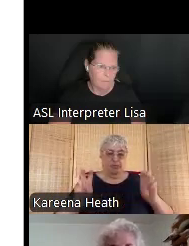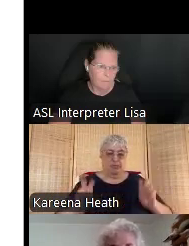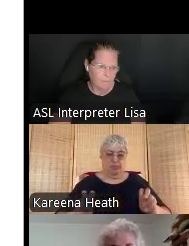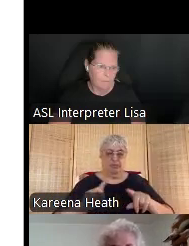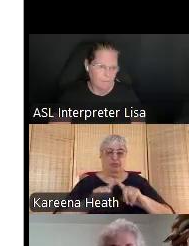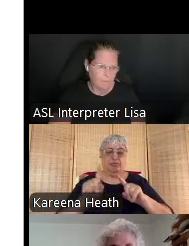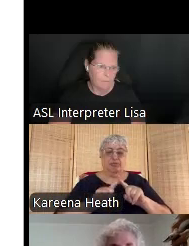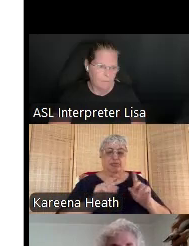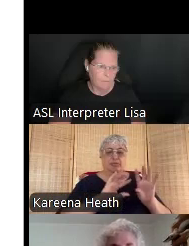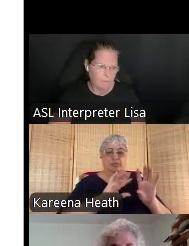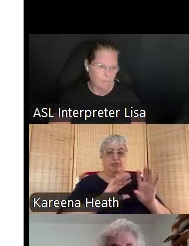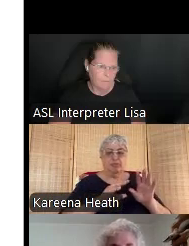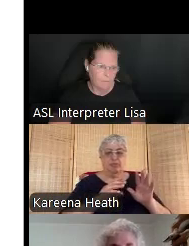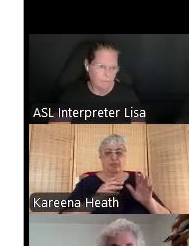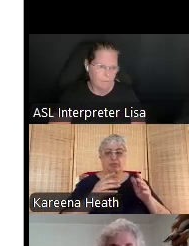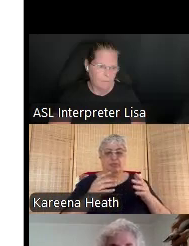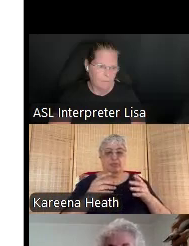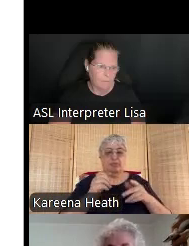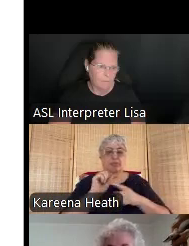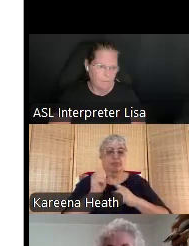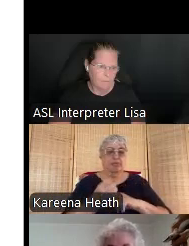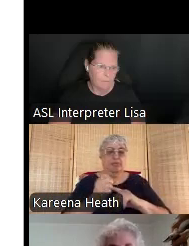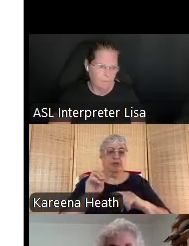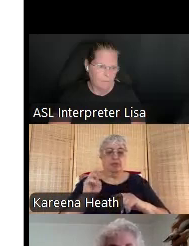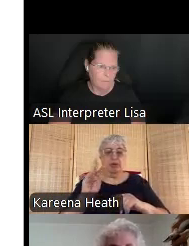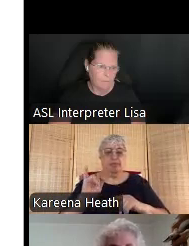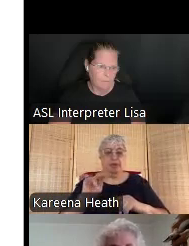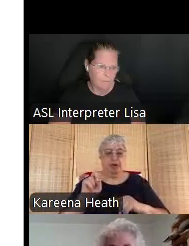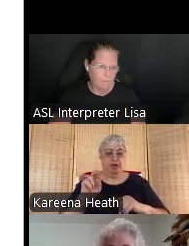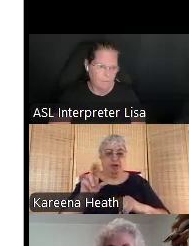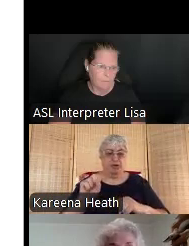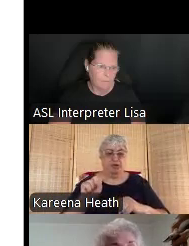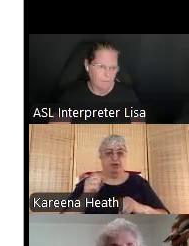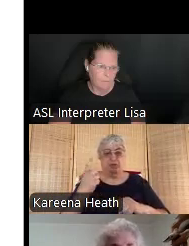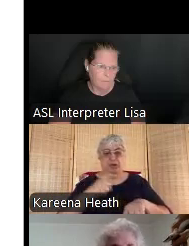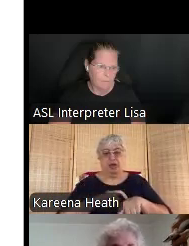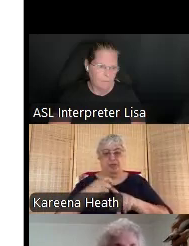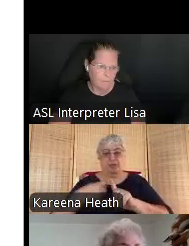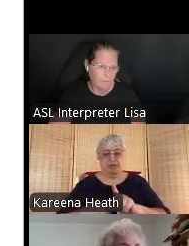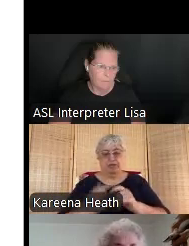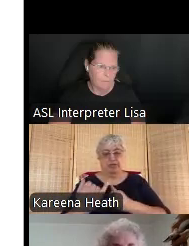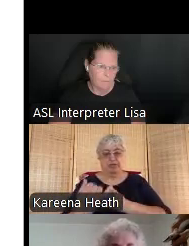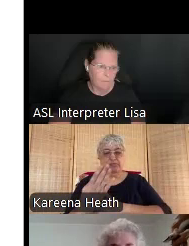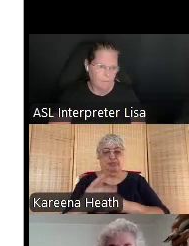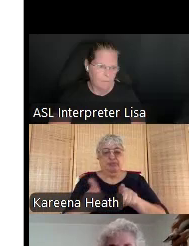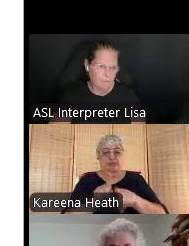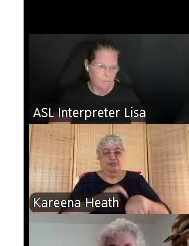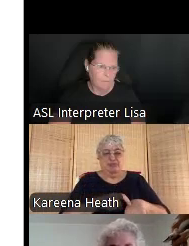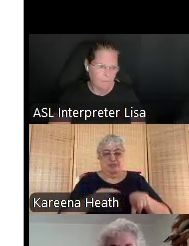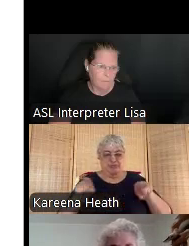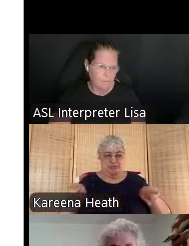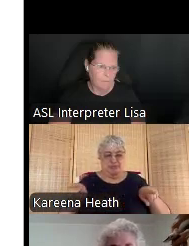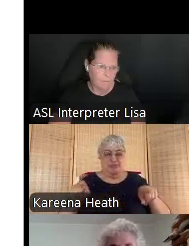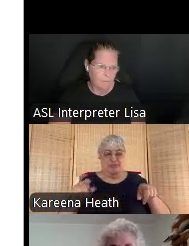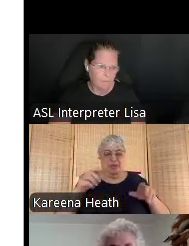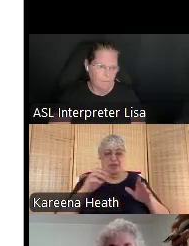different settings. We have webinars. We have them about once a month. We actually had one this morning at the same time as this on